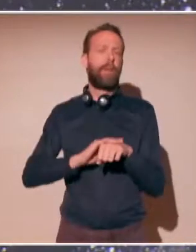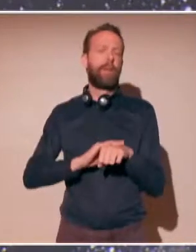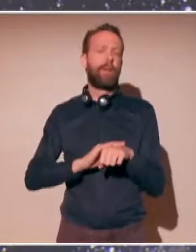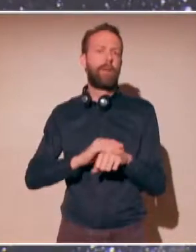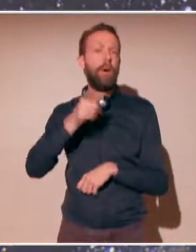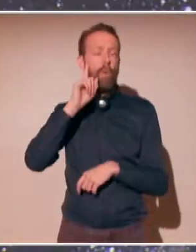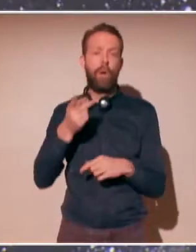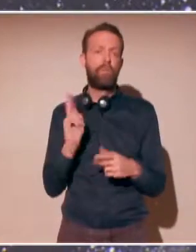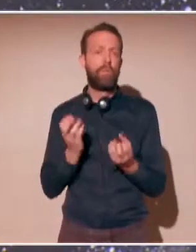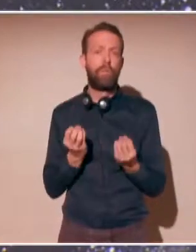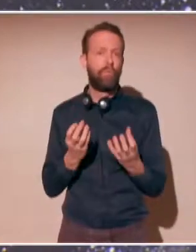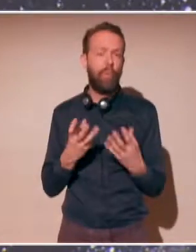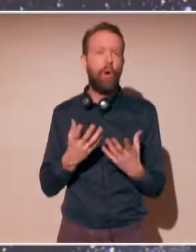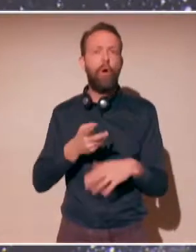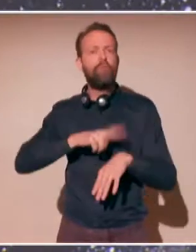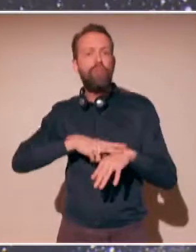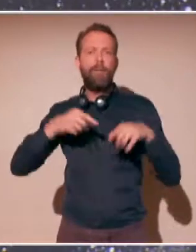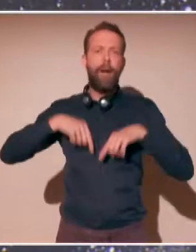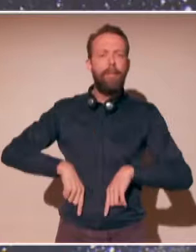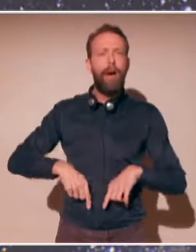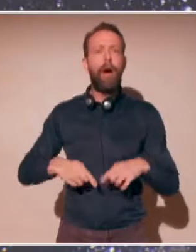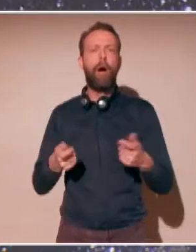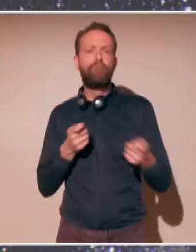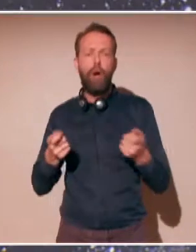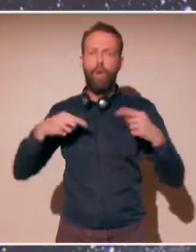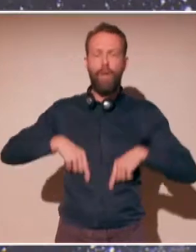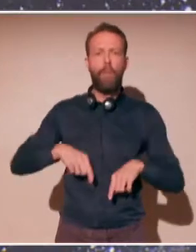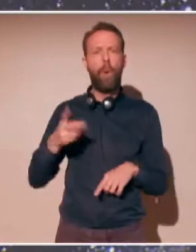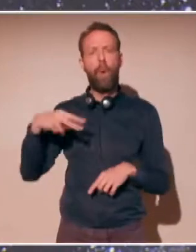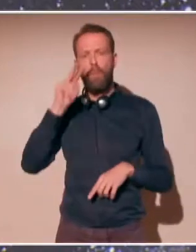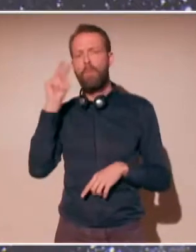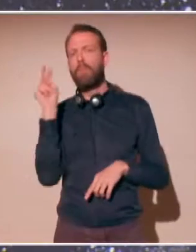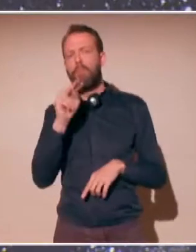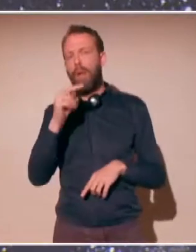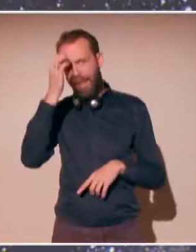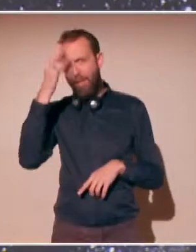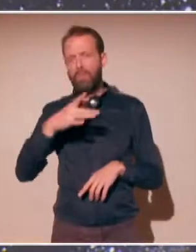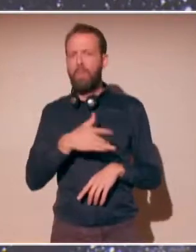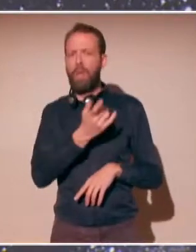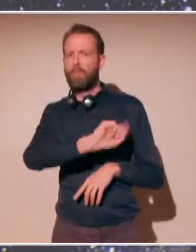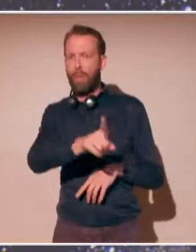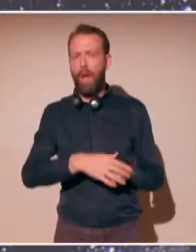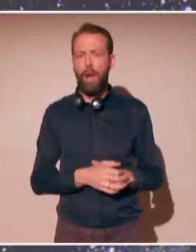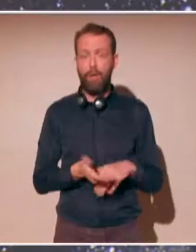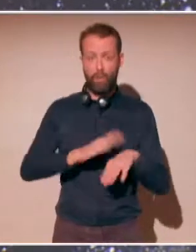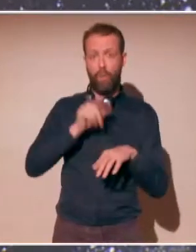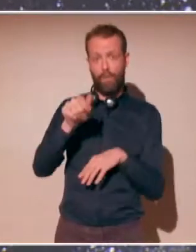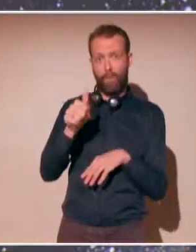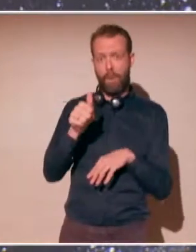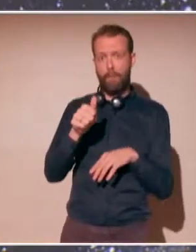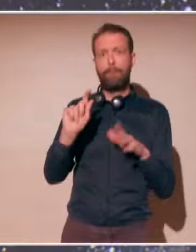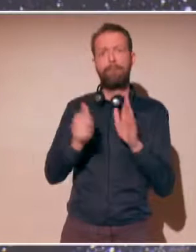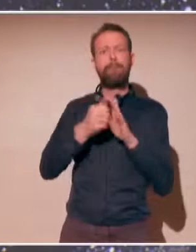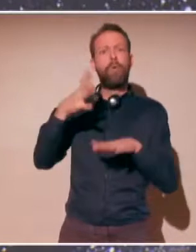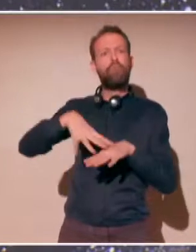innovation is political, because most of the heads of state and governments are not interested in innovation.